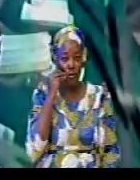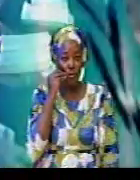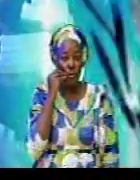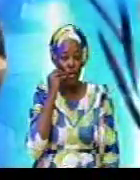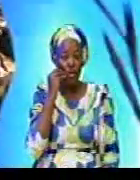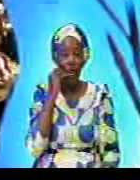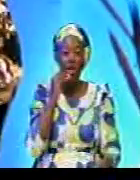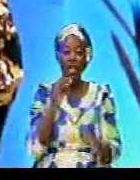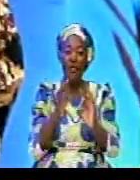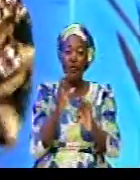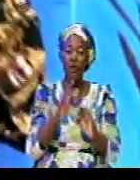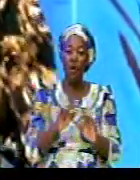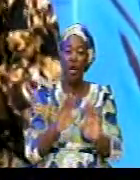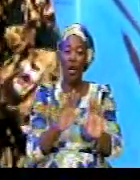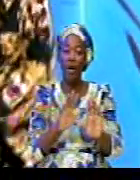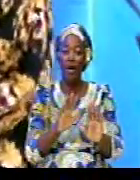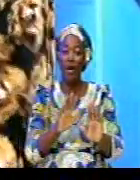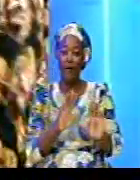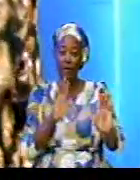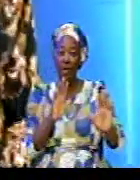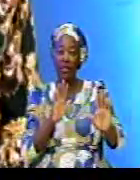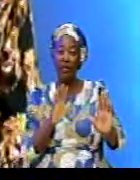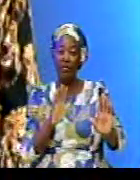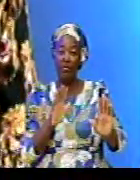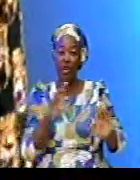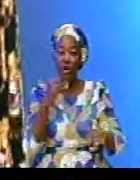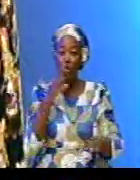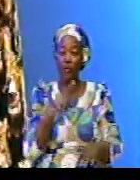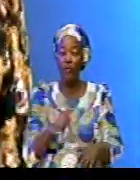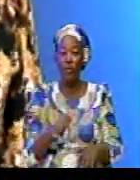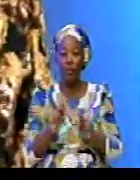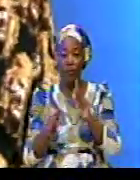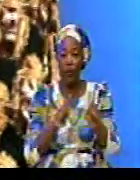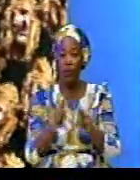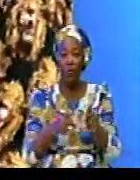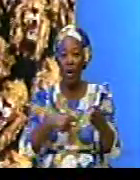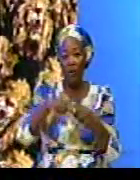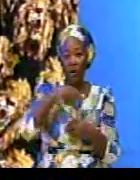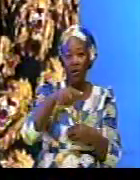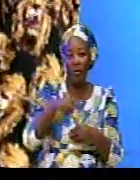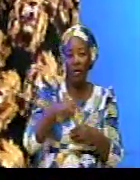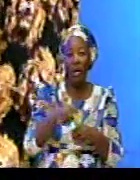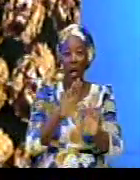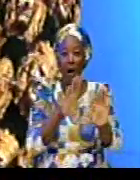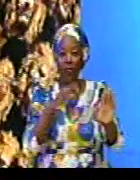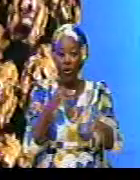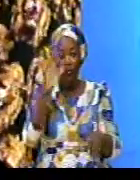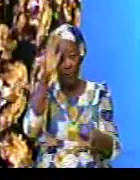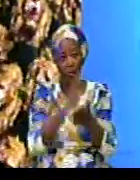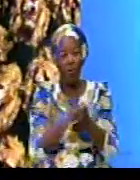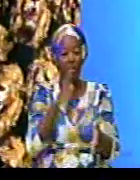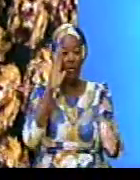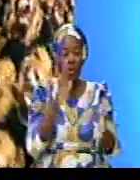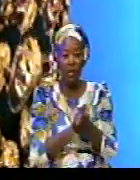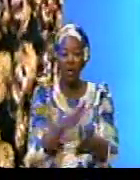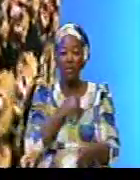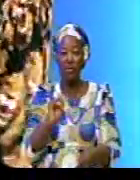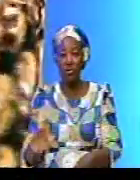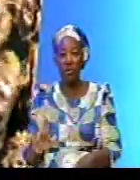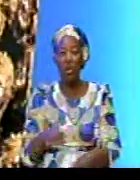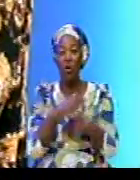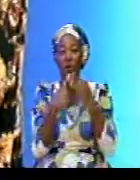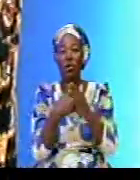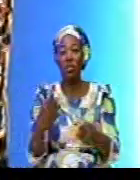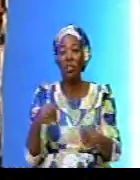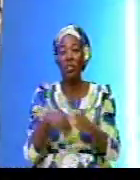at home, if you are afraid of the people around you, they're afraid of your wife, you're afraid of your husband, you're afraid